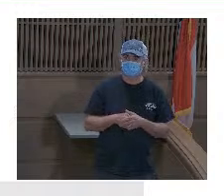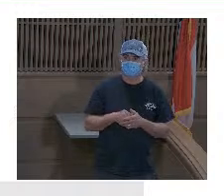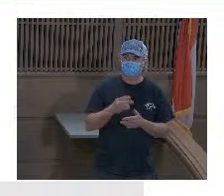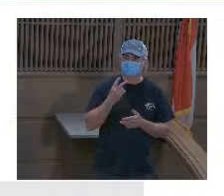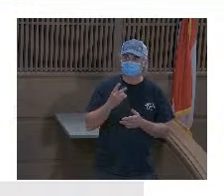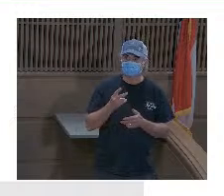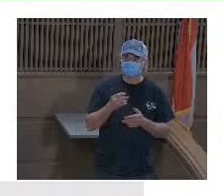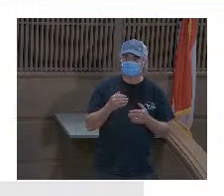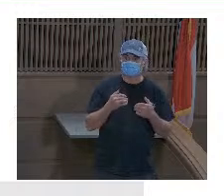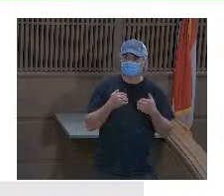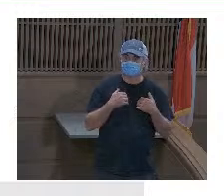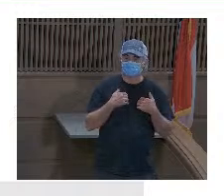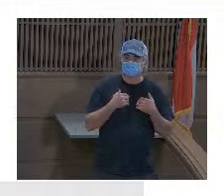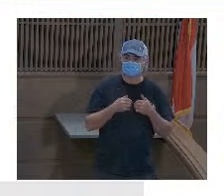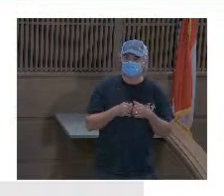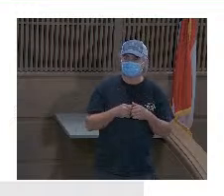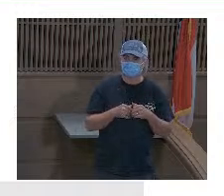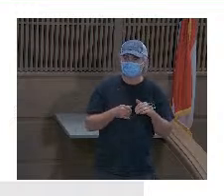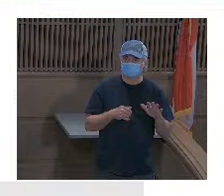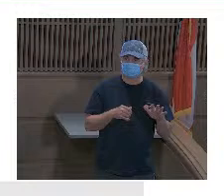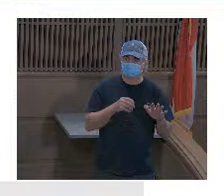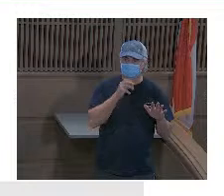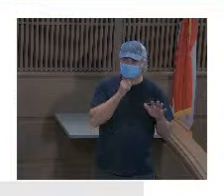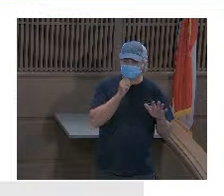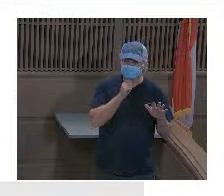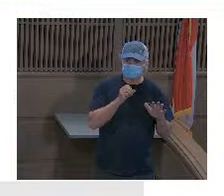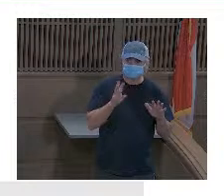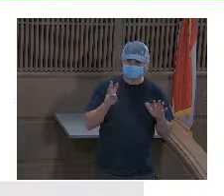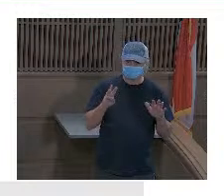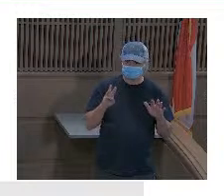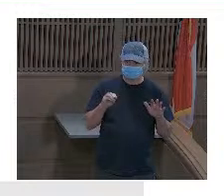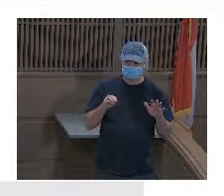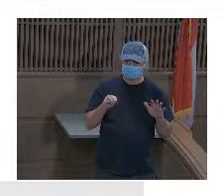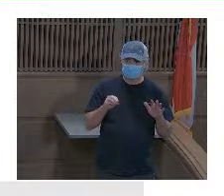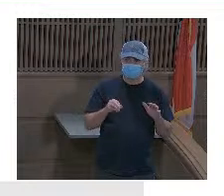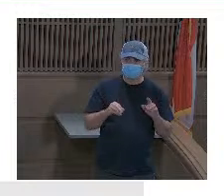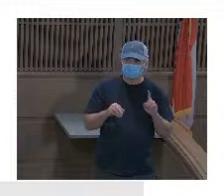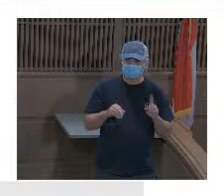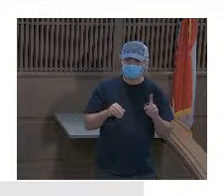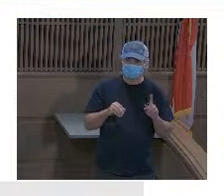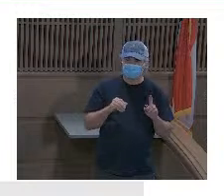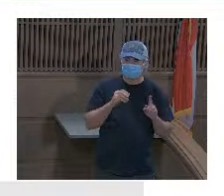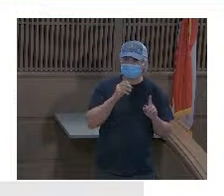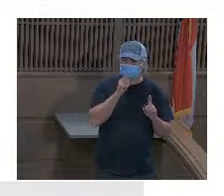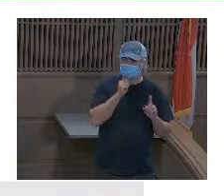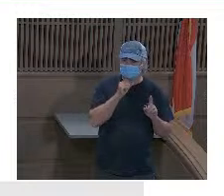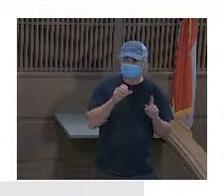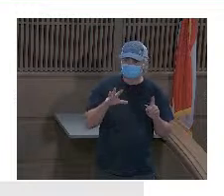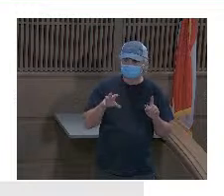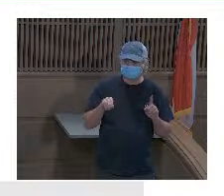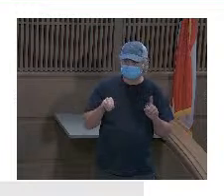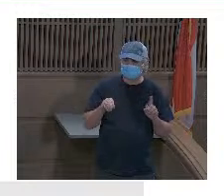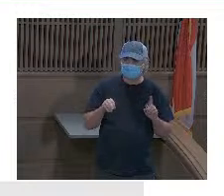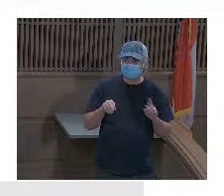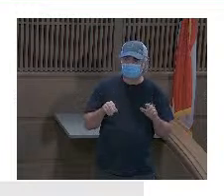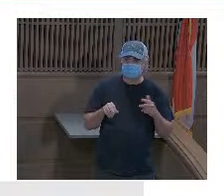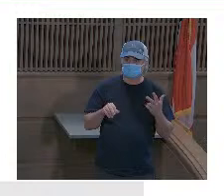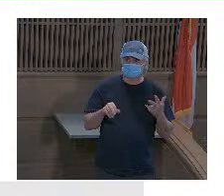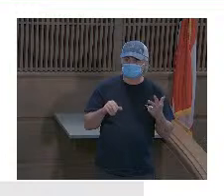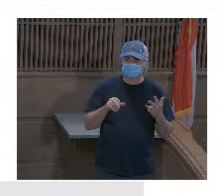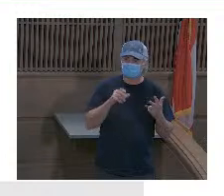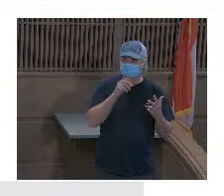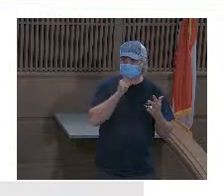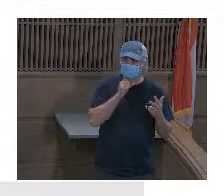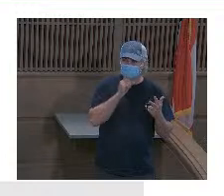We had 5 in the age of 60. We had 1 in the age of 50, and we had 3 in the age of